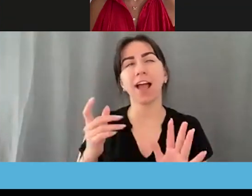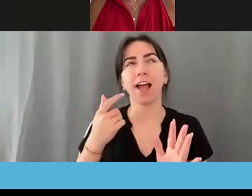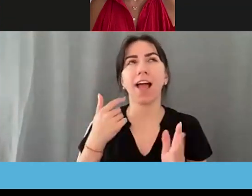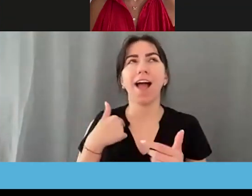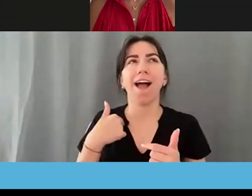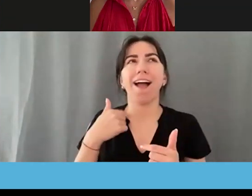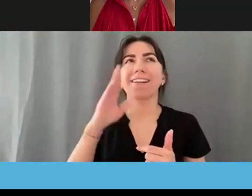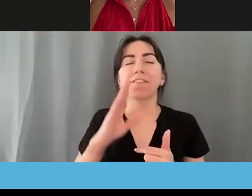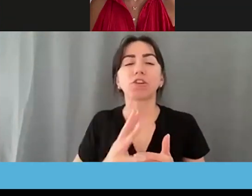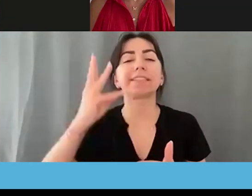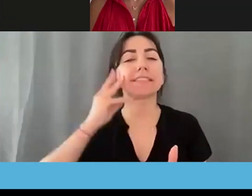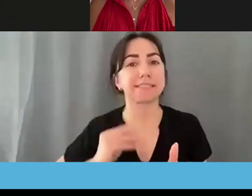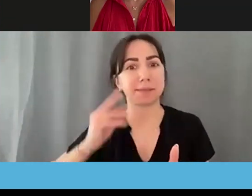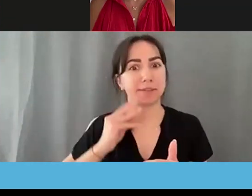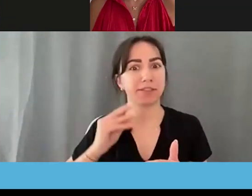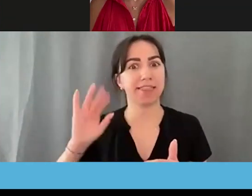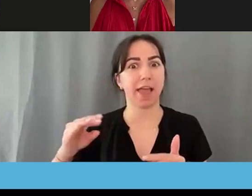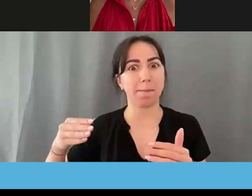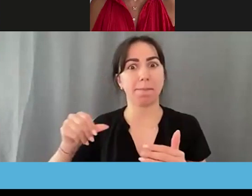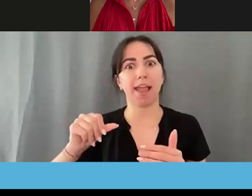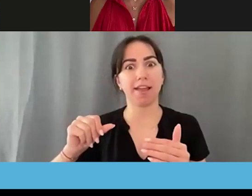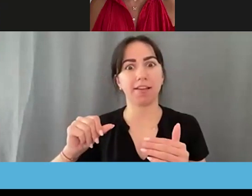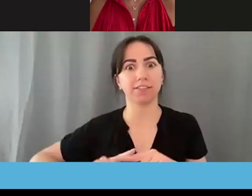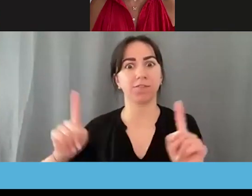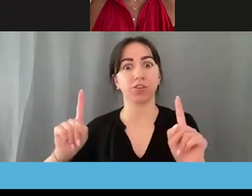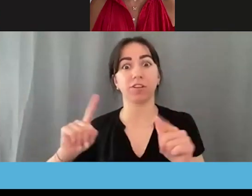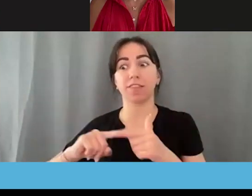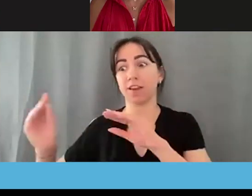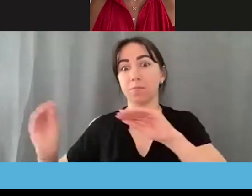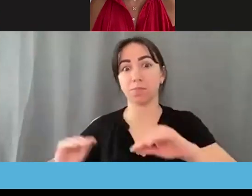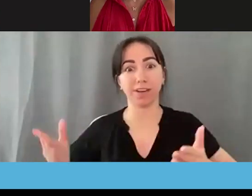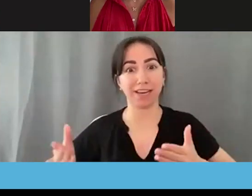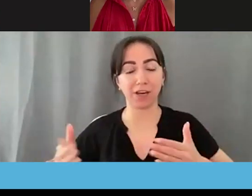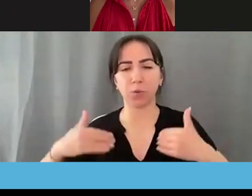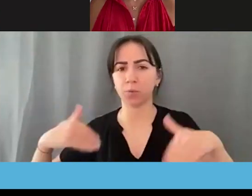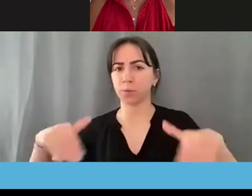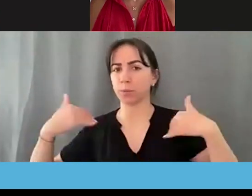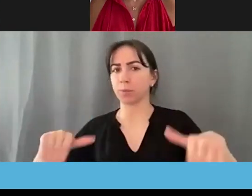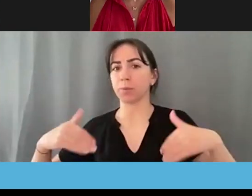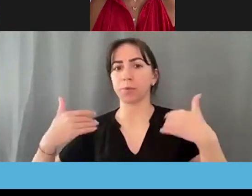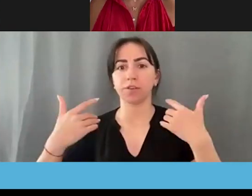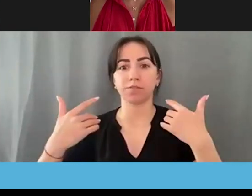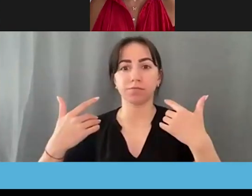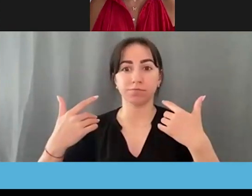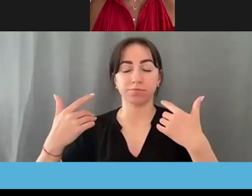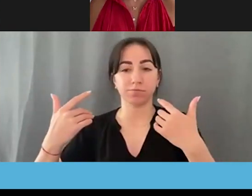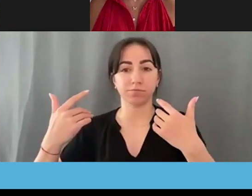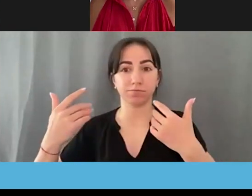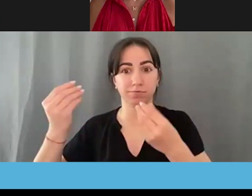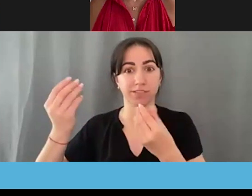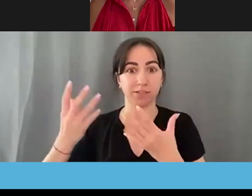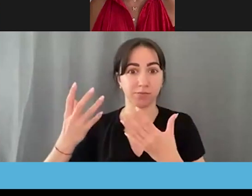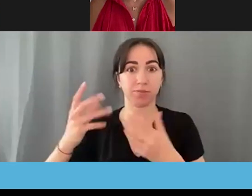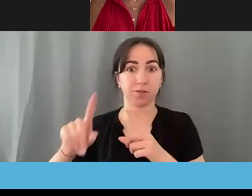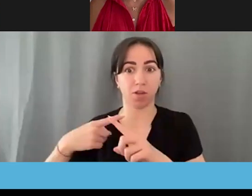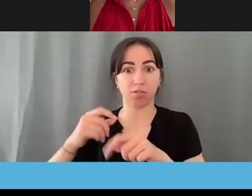never experienced that sort of pay gap disparity until I moved to Miami Beach Chamber of Commerce. And when I was given the job and